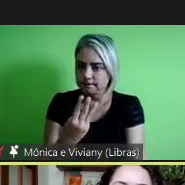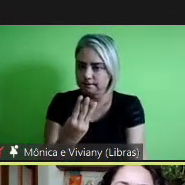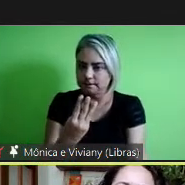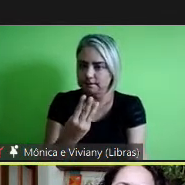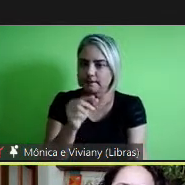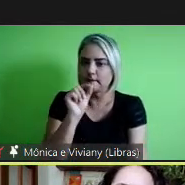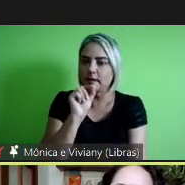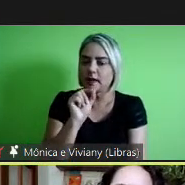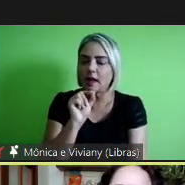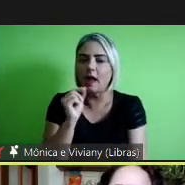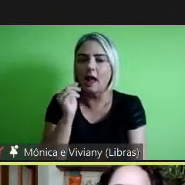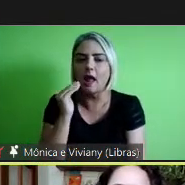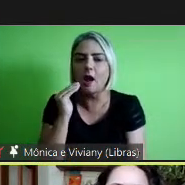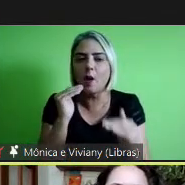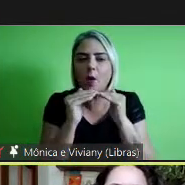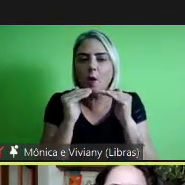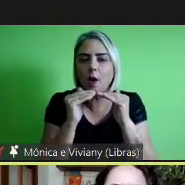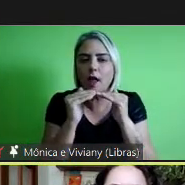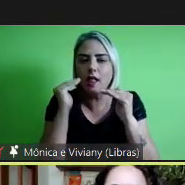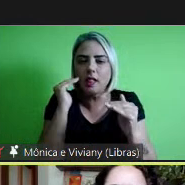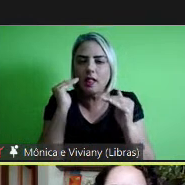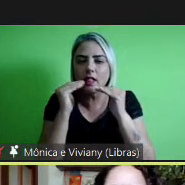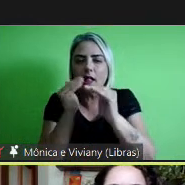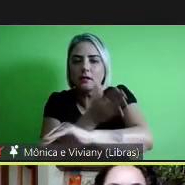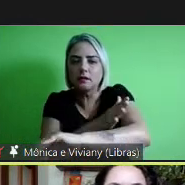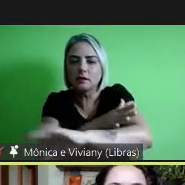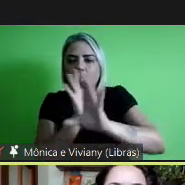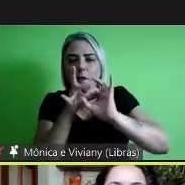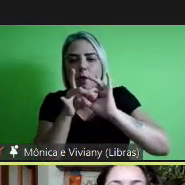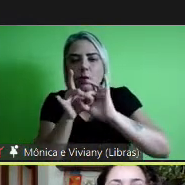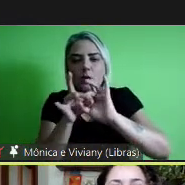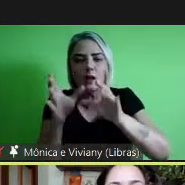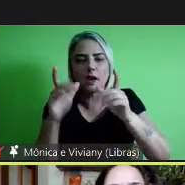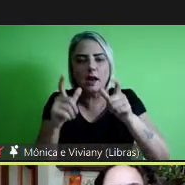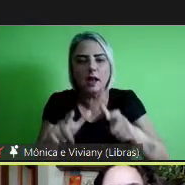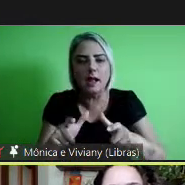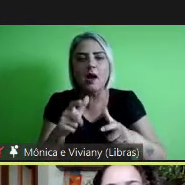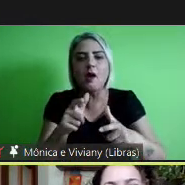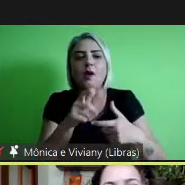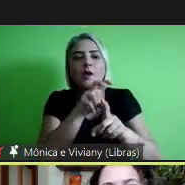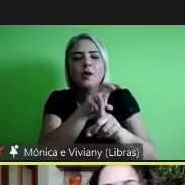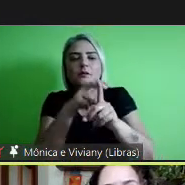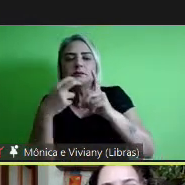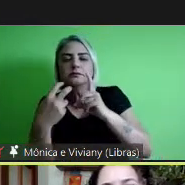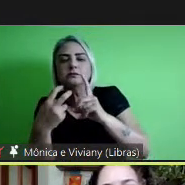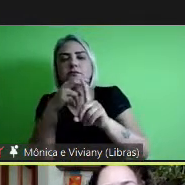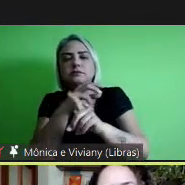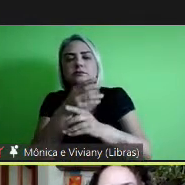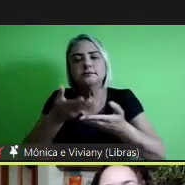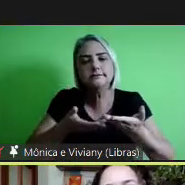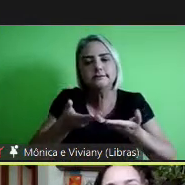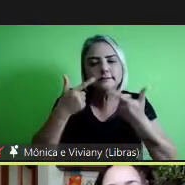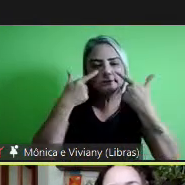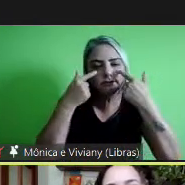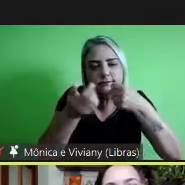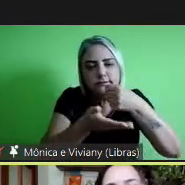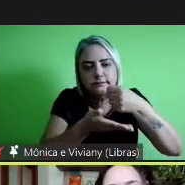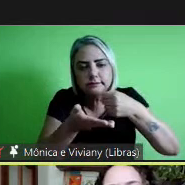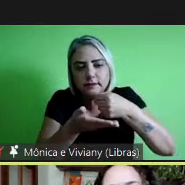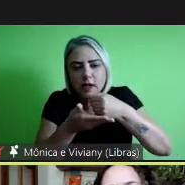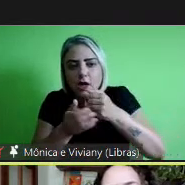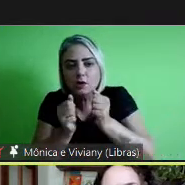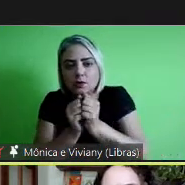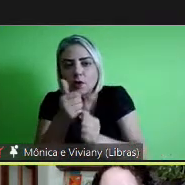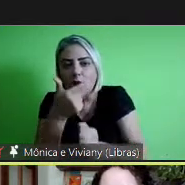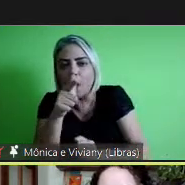The second point here, coherence in the practices with according to the local context, and the mediator